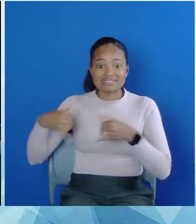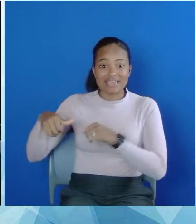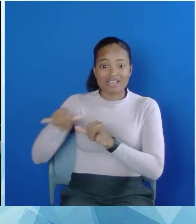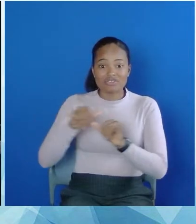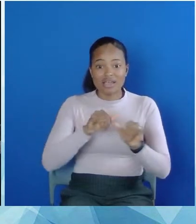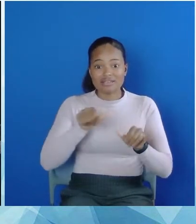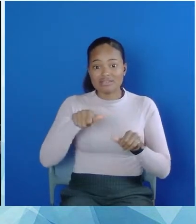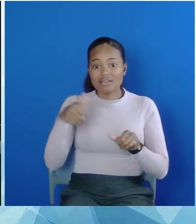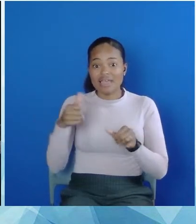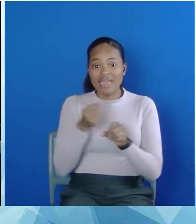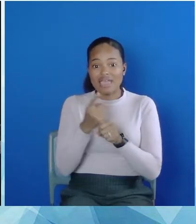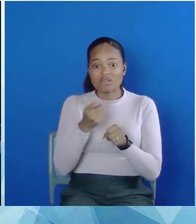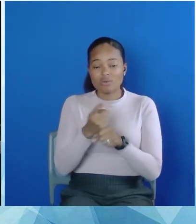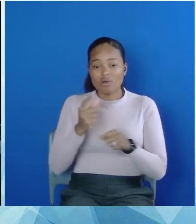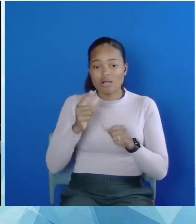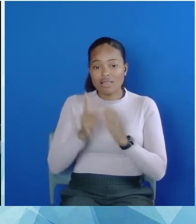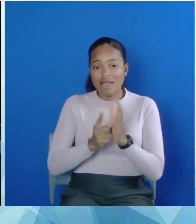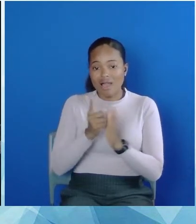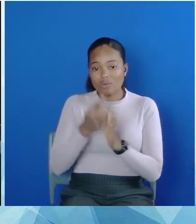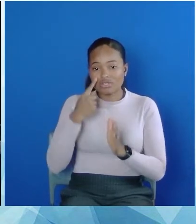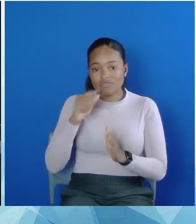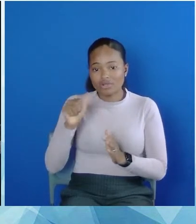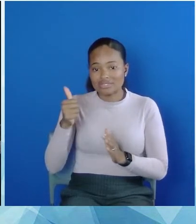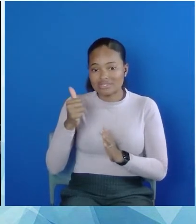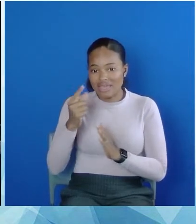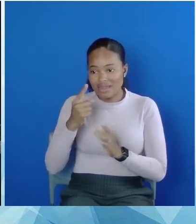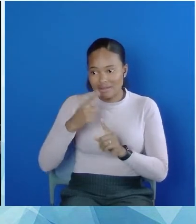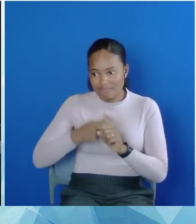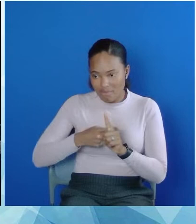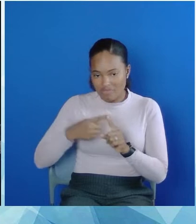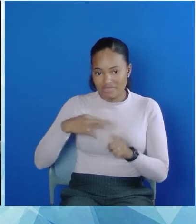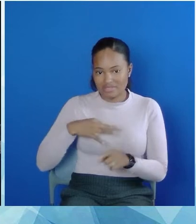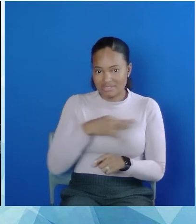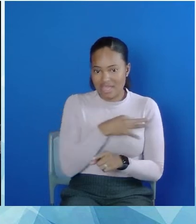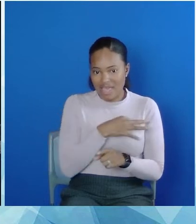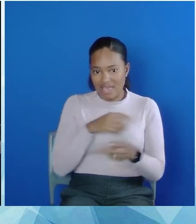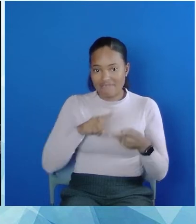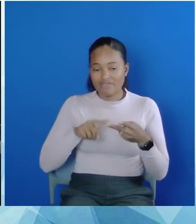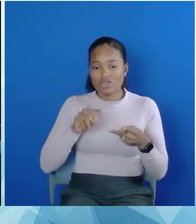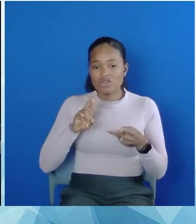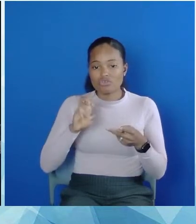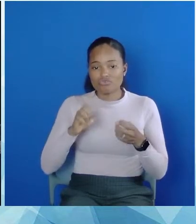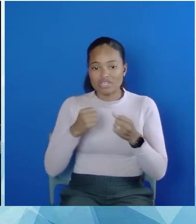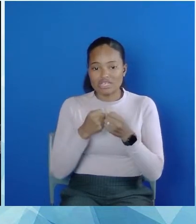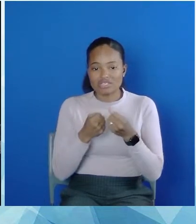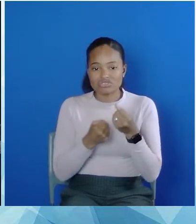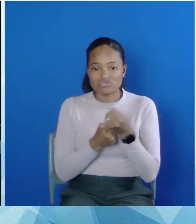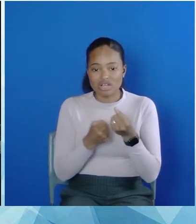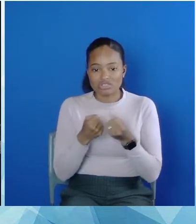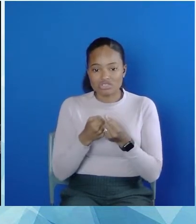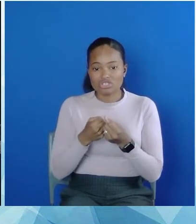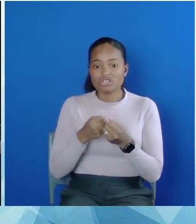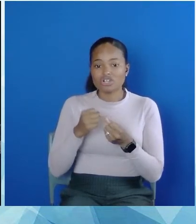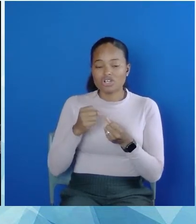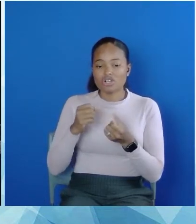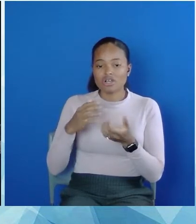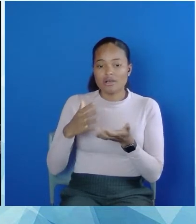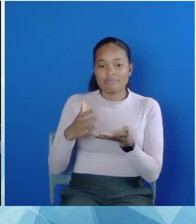our 10-month staff members, restructuring the compensation and salary schedules for grades 10 and